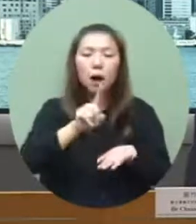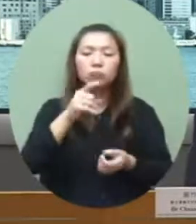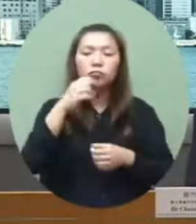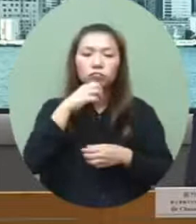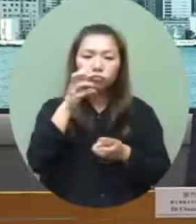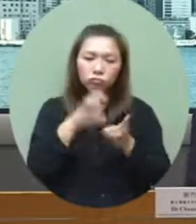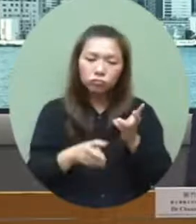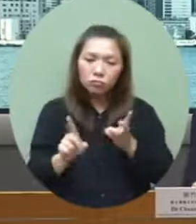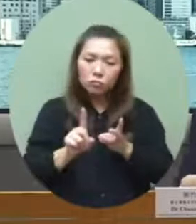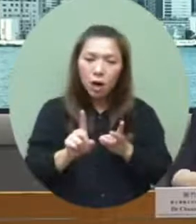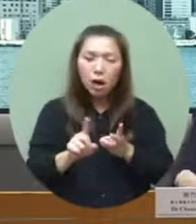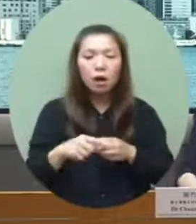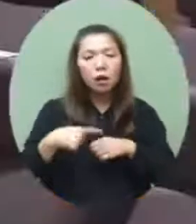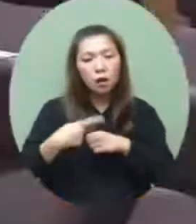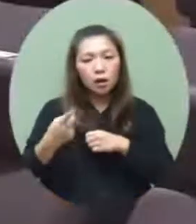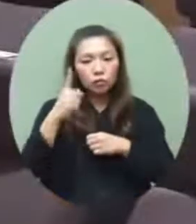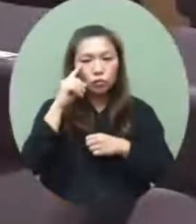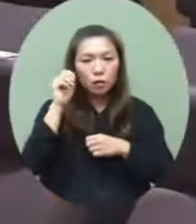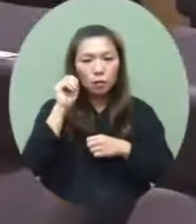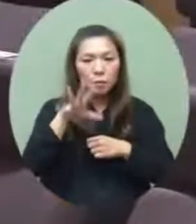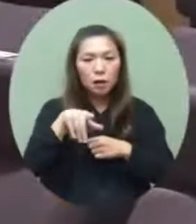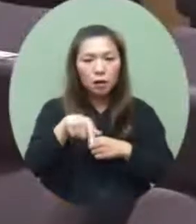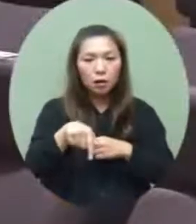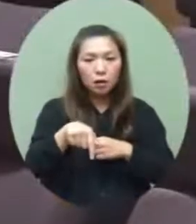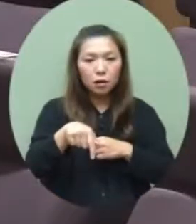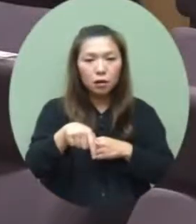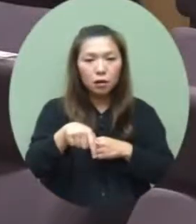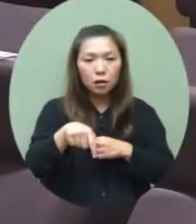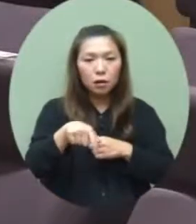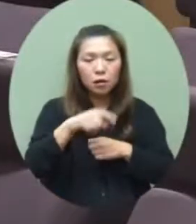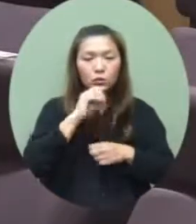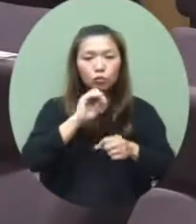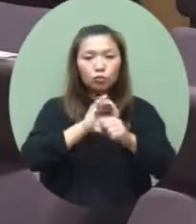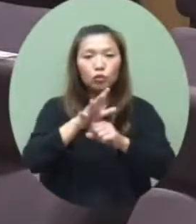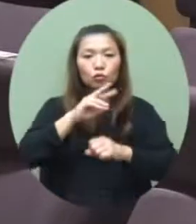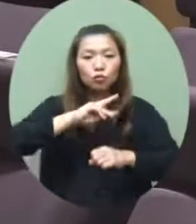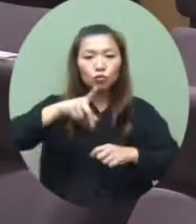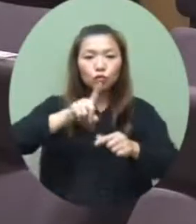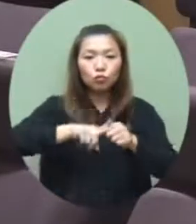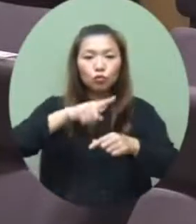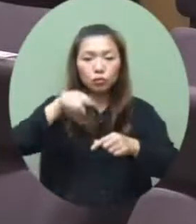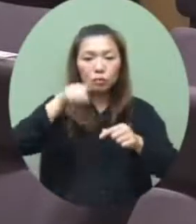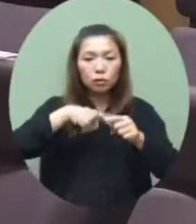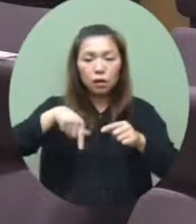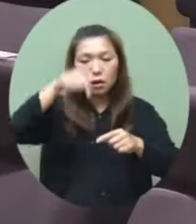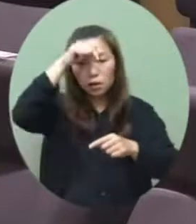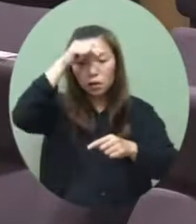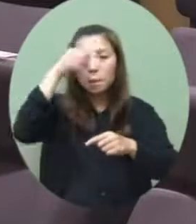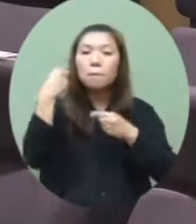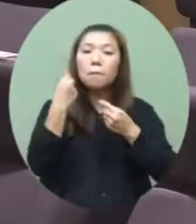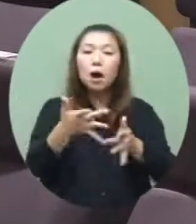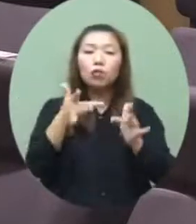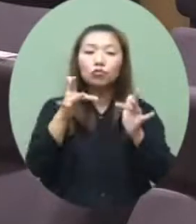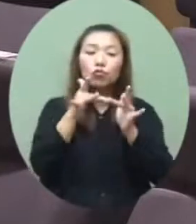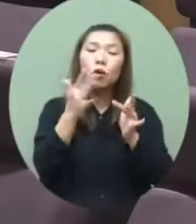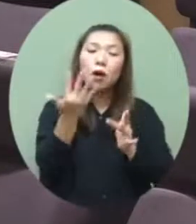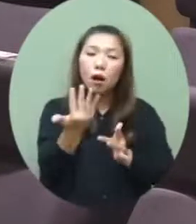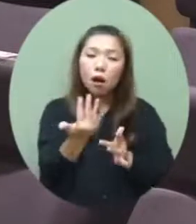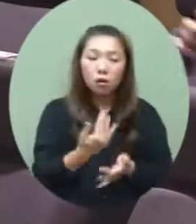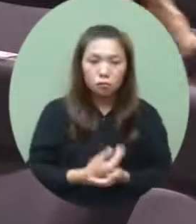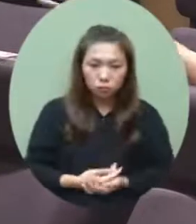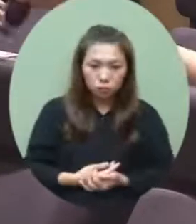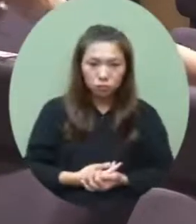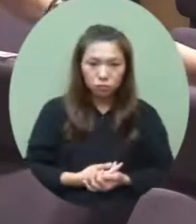about the care homes and the details? You mentioned also that for COVID patients and are likely to be transferred